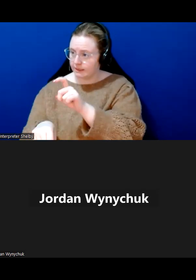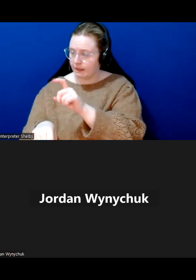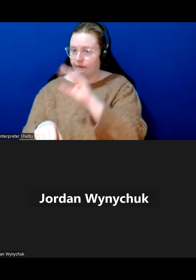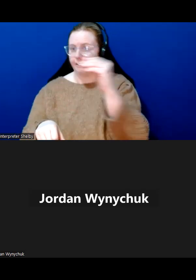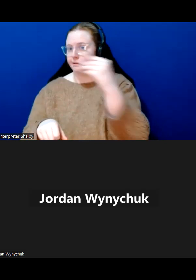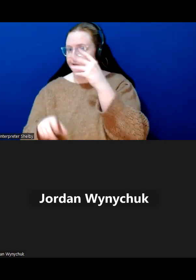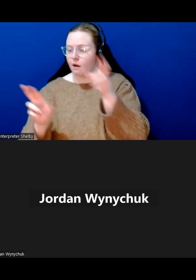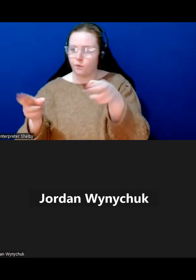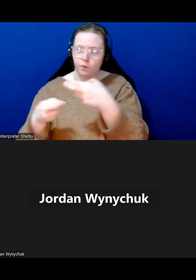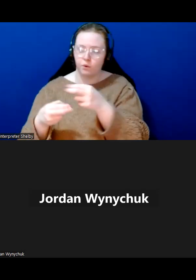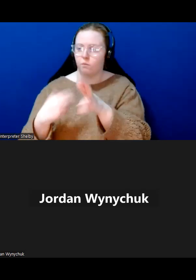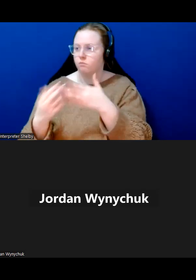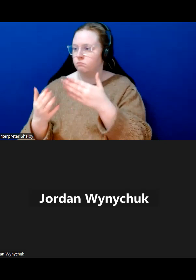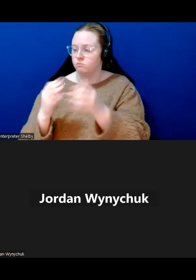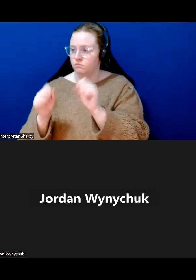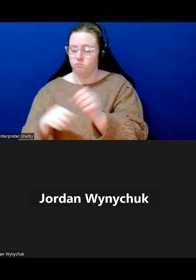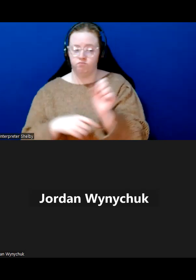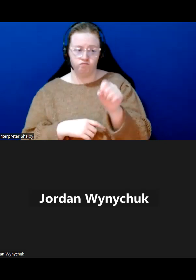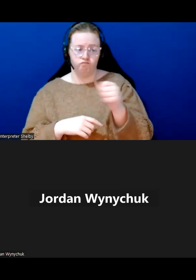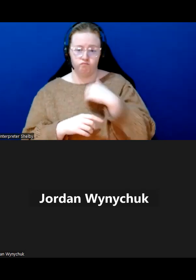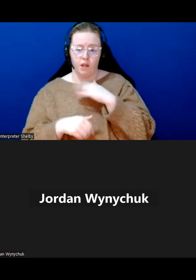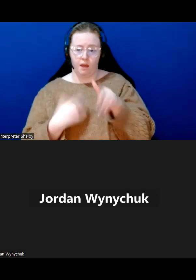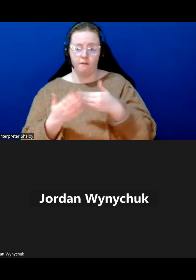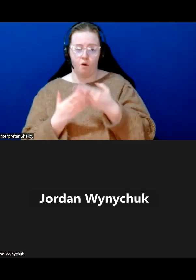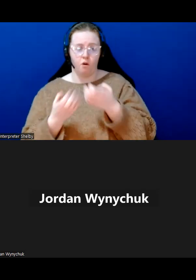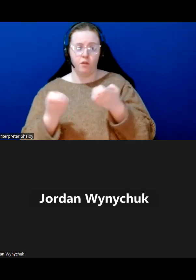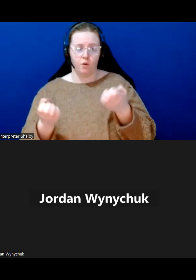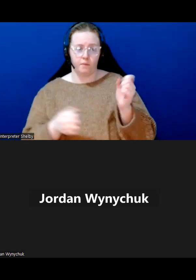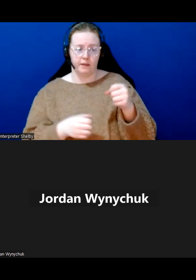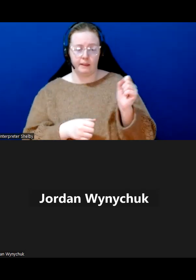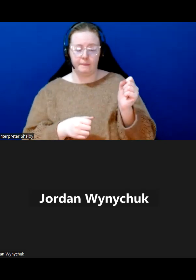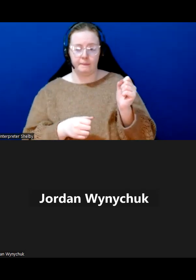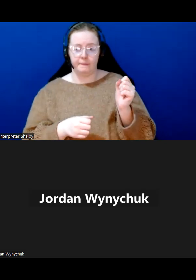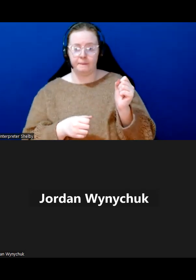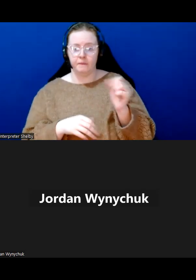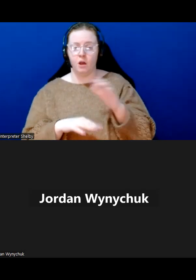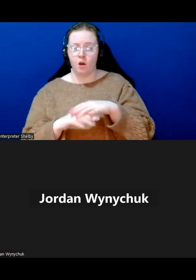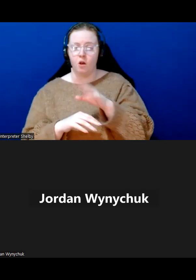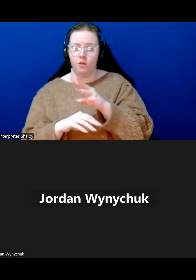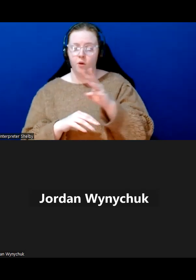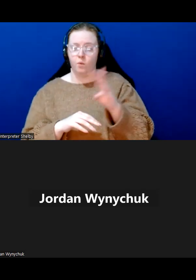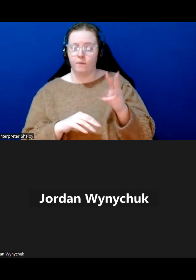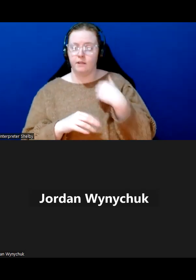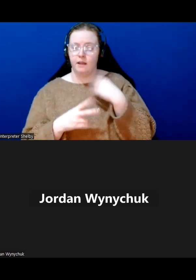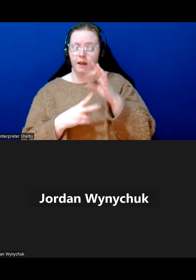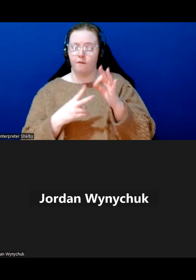wherever, it's small. Yeah, we certainly have all the equipment as well. So we do have on our website an option for pickup in St. John's as well, so that